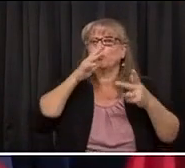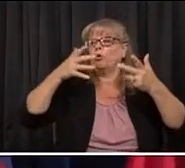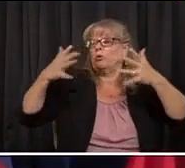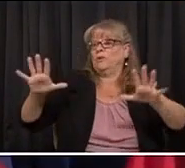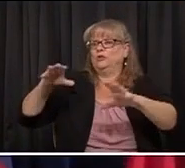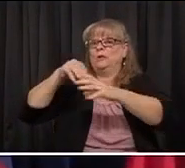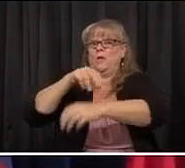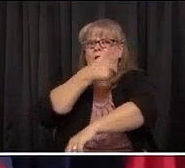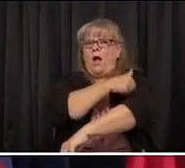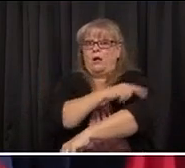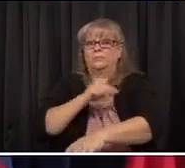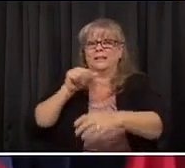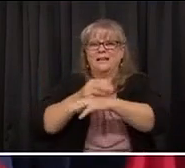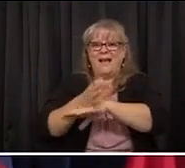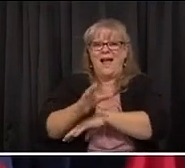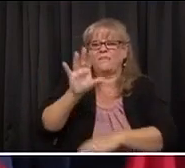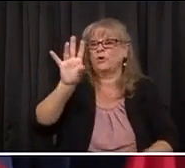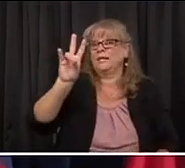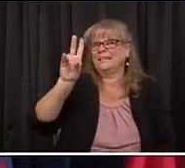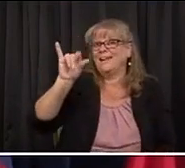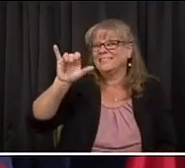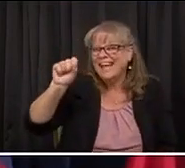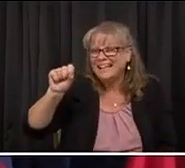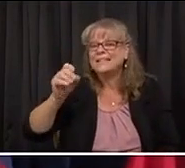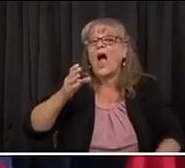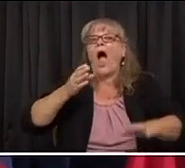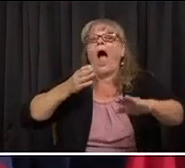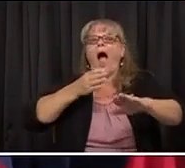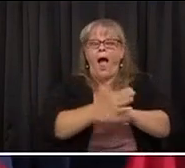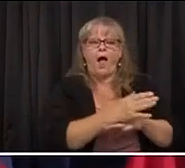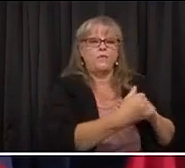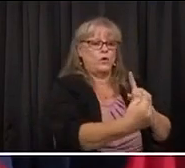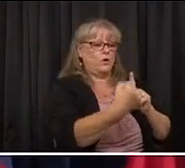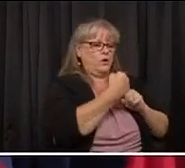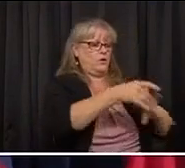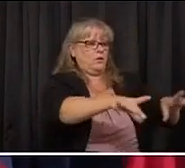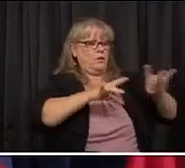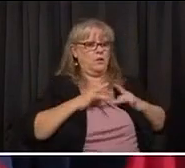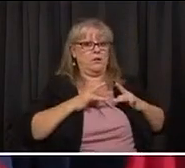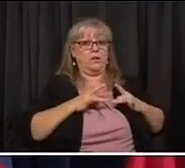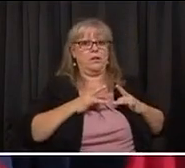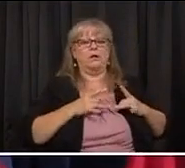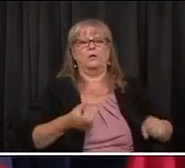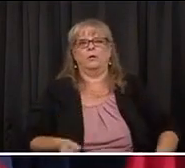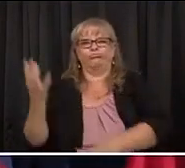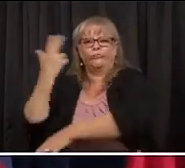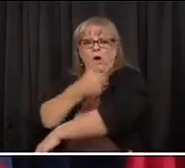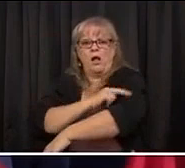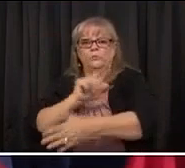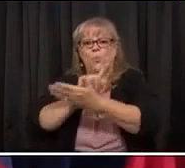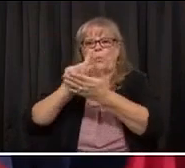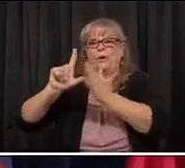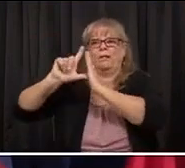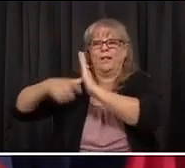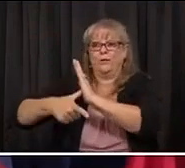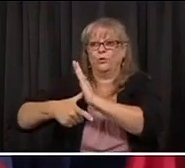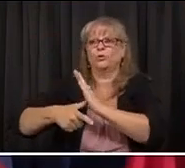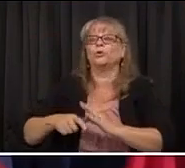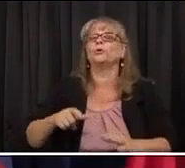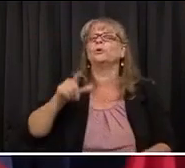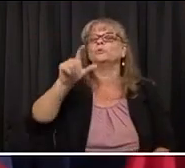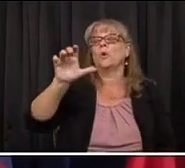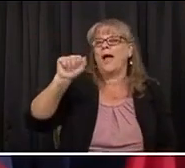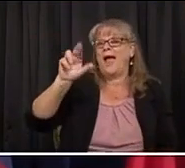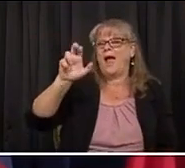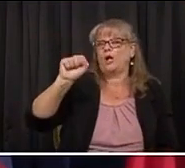coming on board. We have the CARES Act money, and I've talked to Senator Gardner, Senator Bennett, our